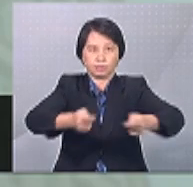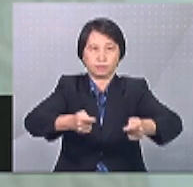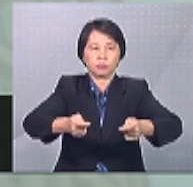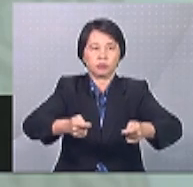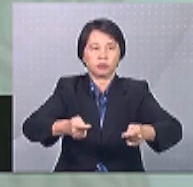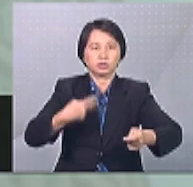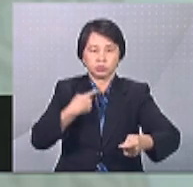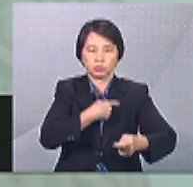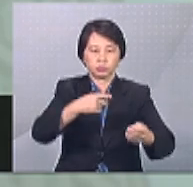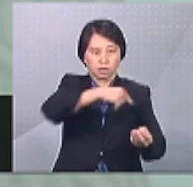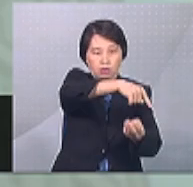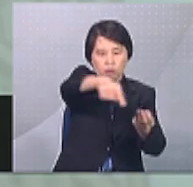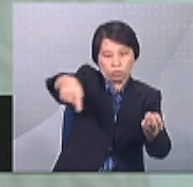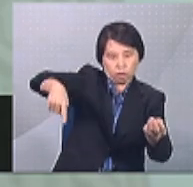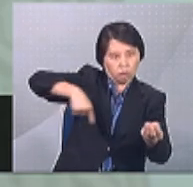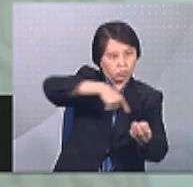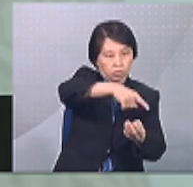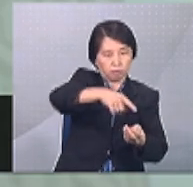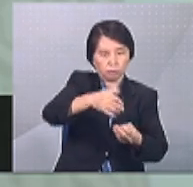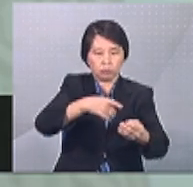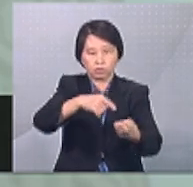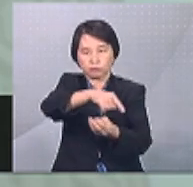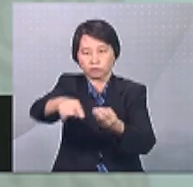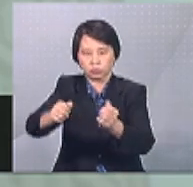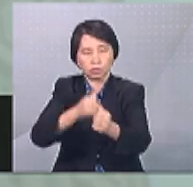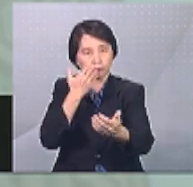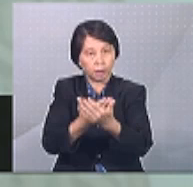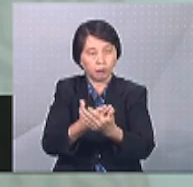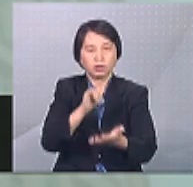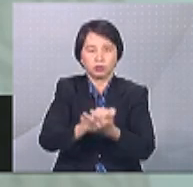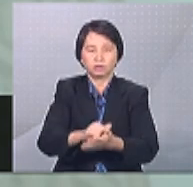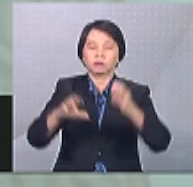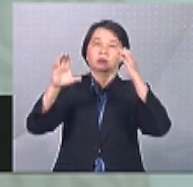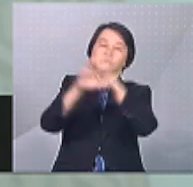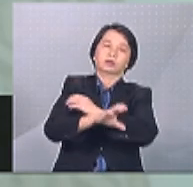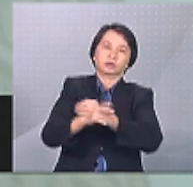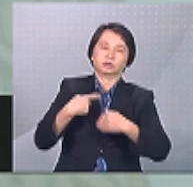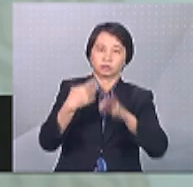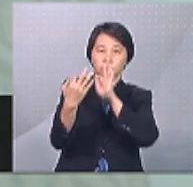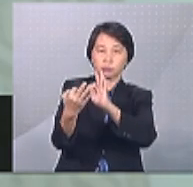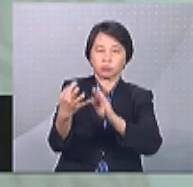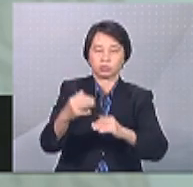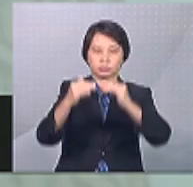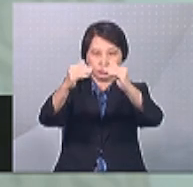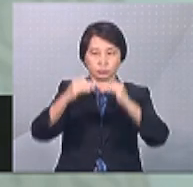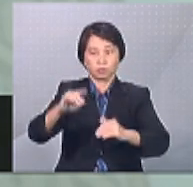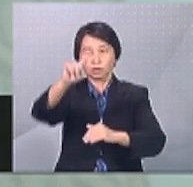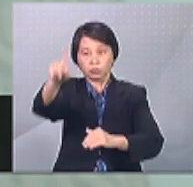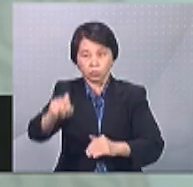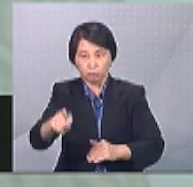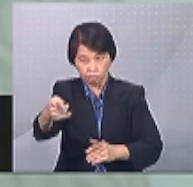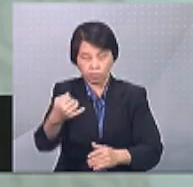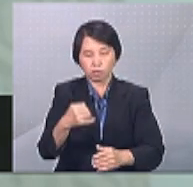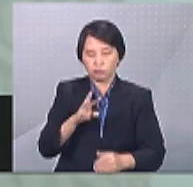our environment as well as our situation well. So this is the challenges that we have. Again, the next question, whether